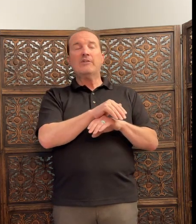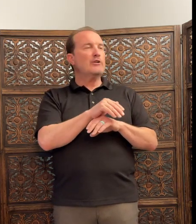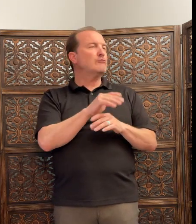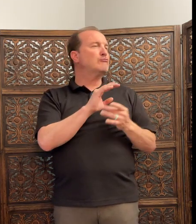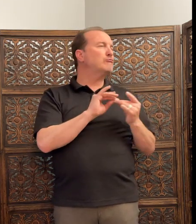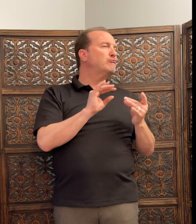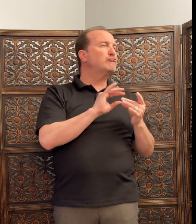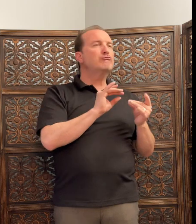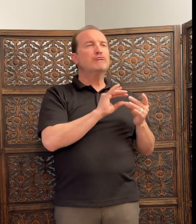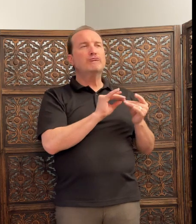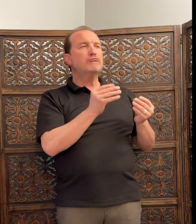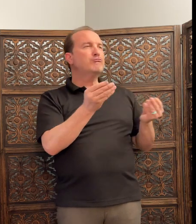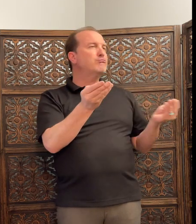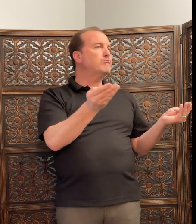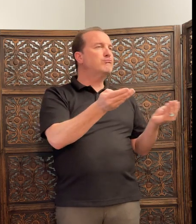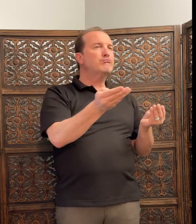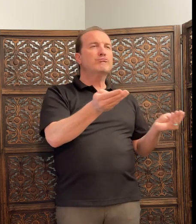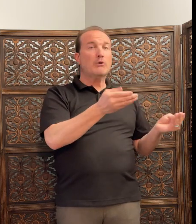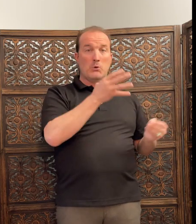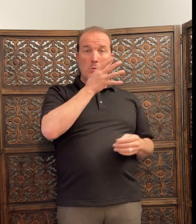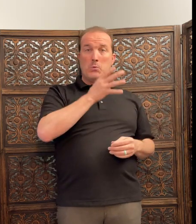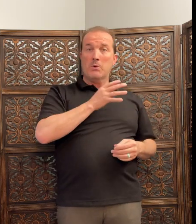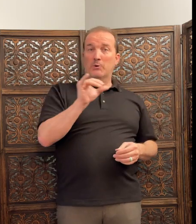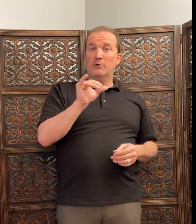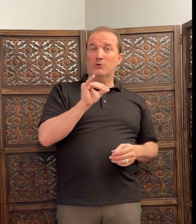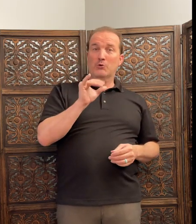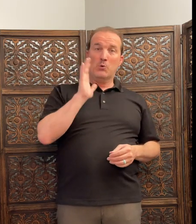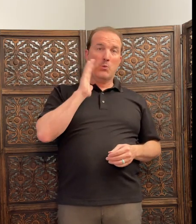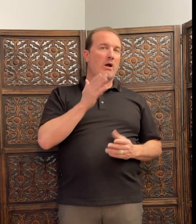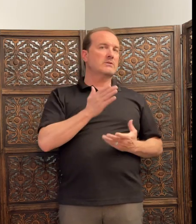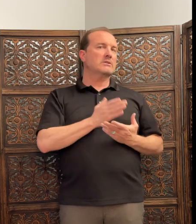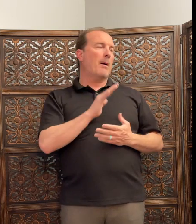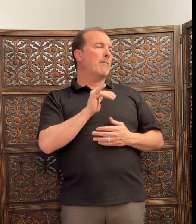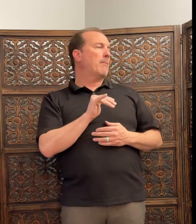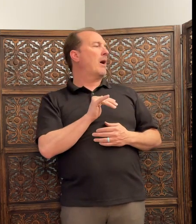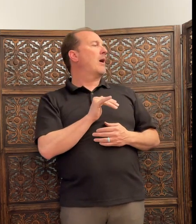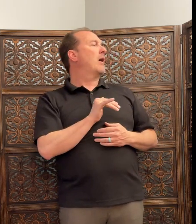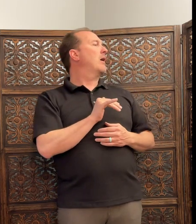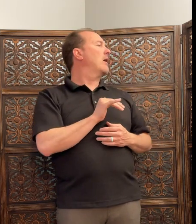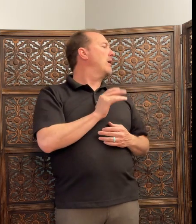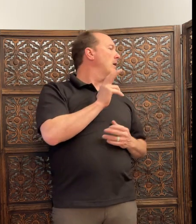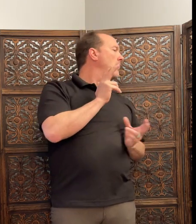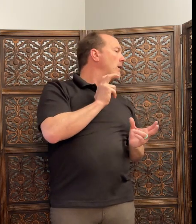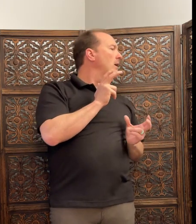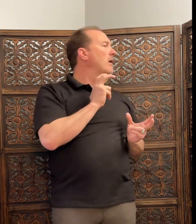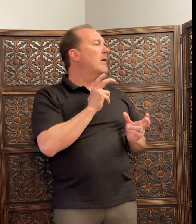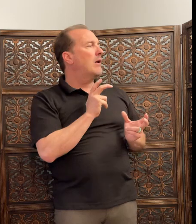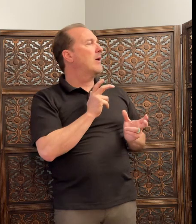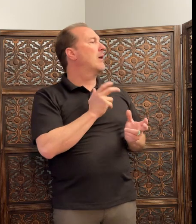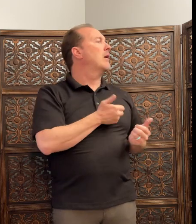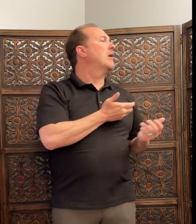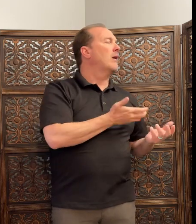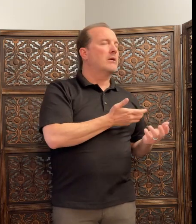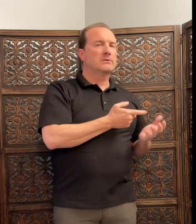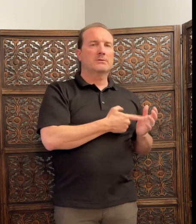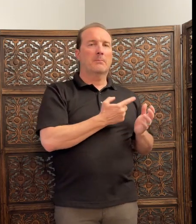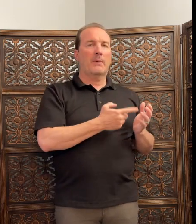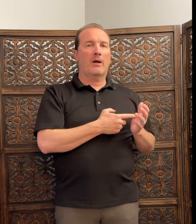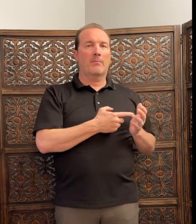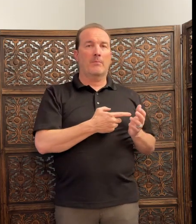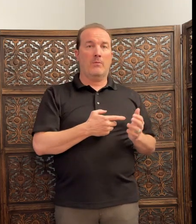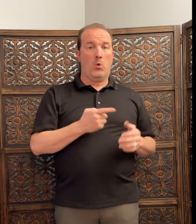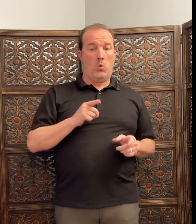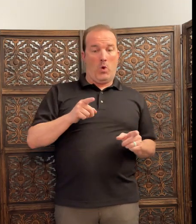of evenings to swap stories. Even the women folks would stop by and take a breath with them at